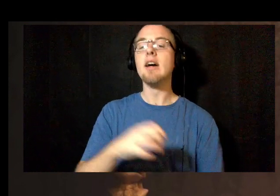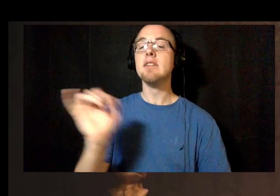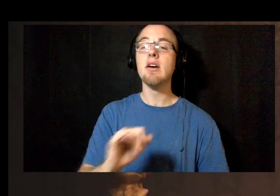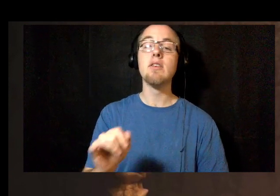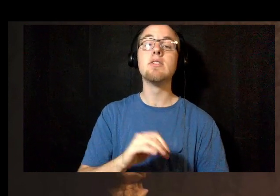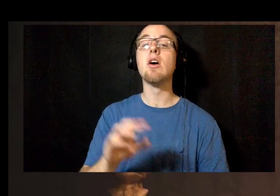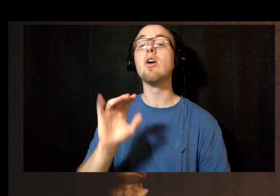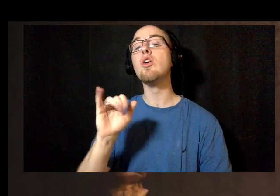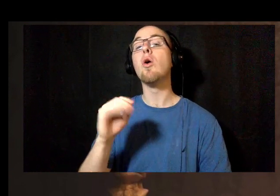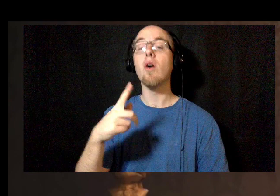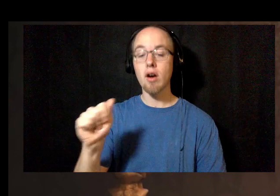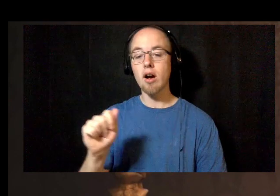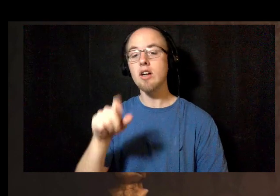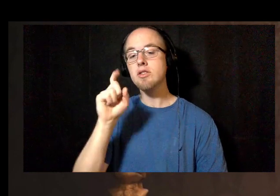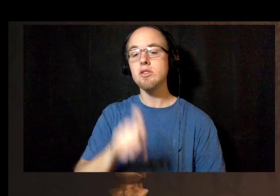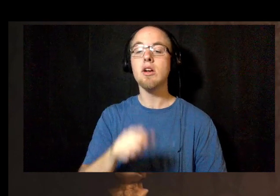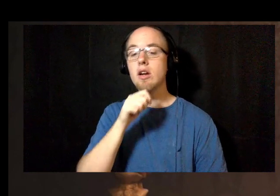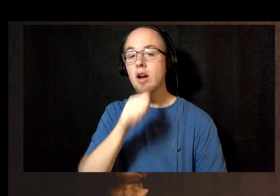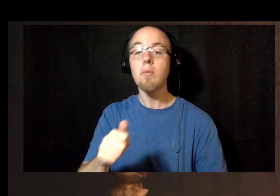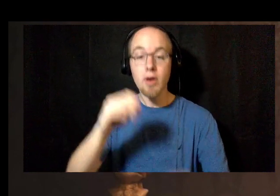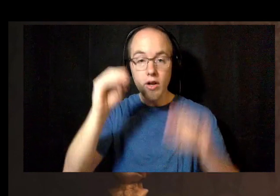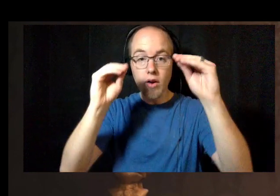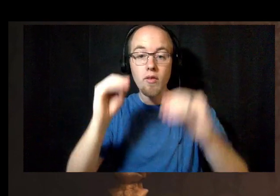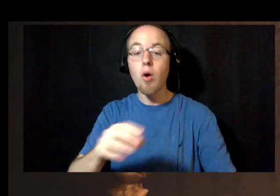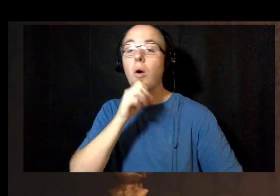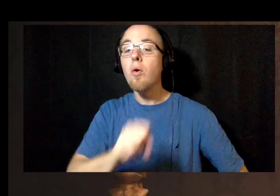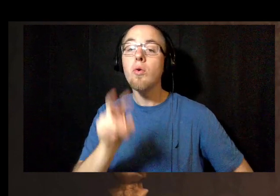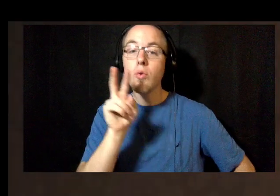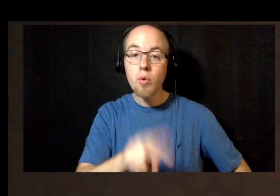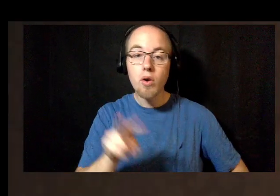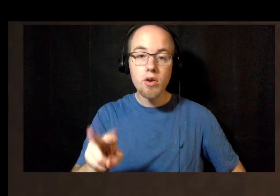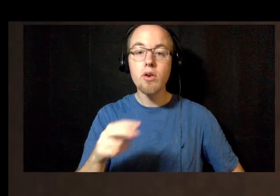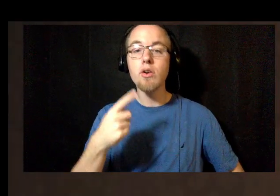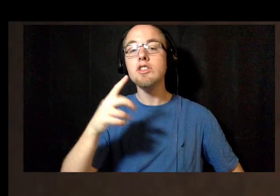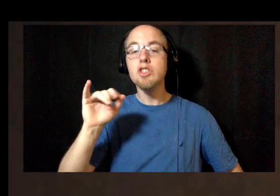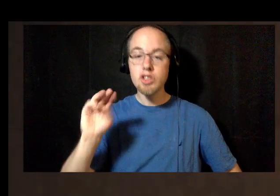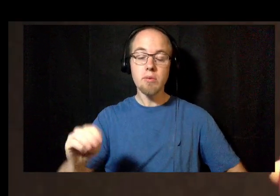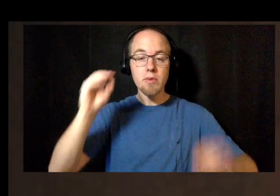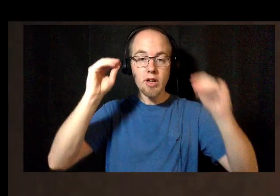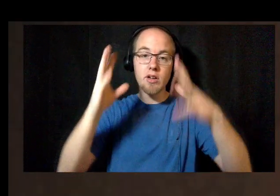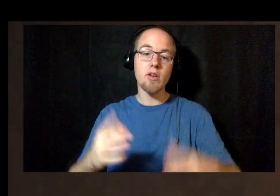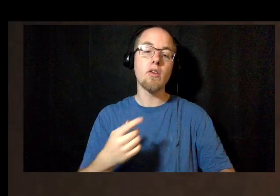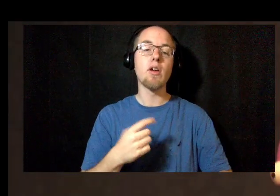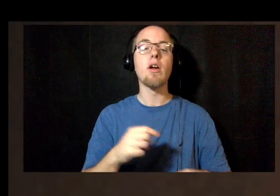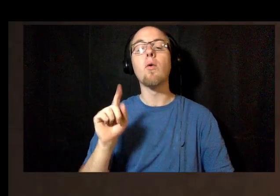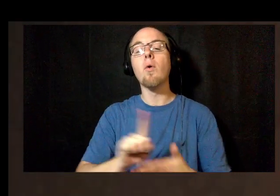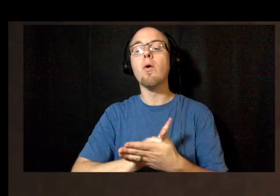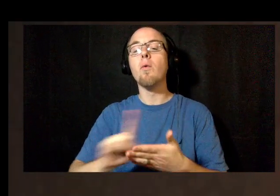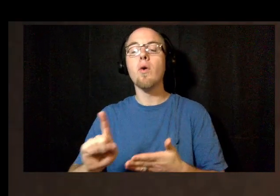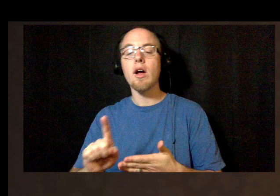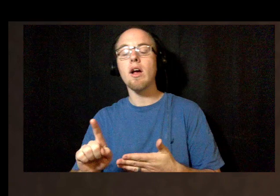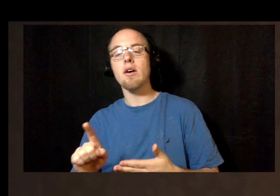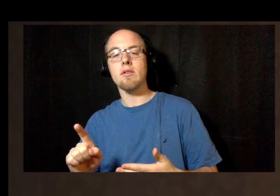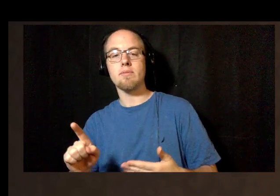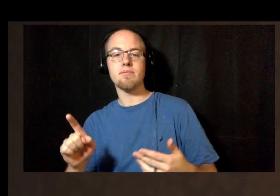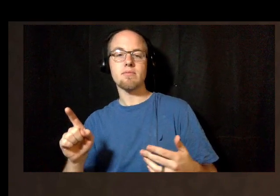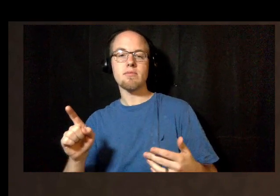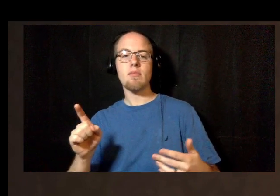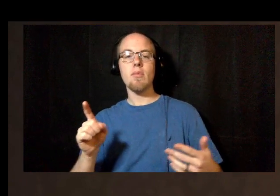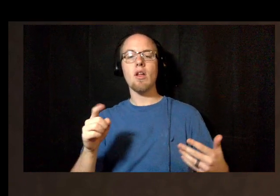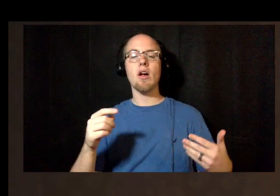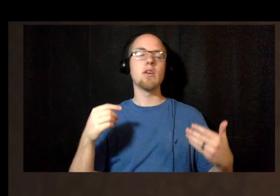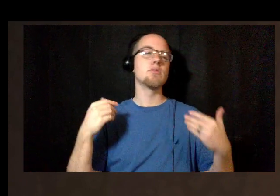by 22-year-old gym instructors that did a one-week yoga retreat in Bali and now get around in